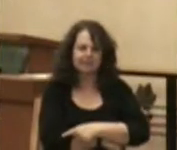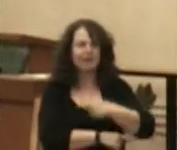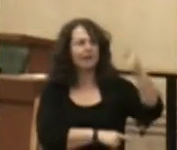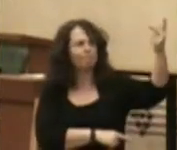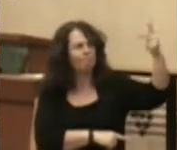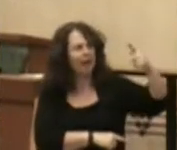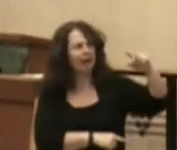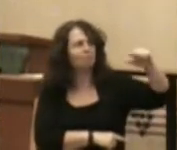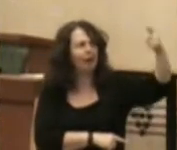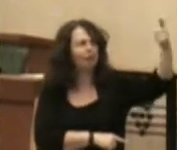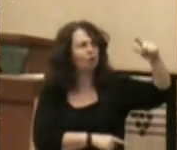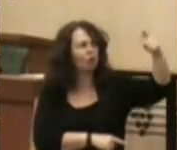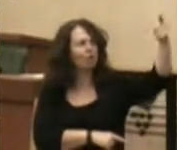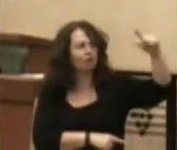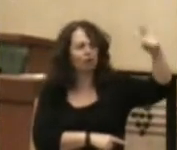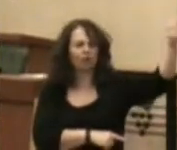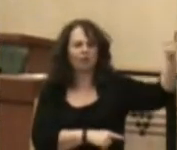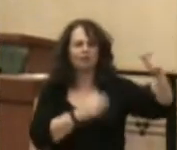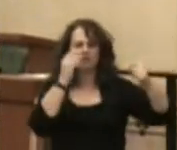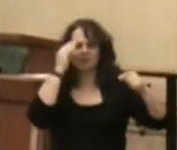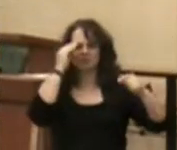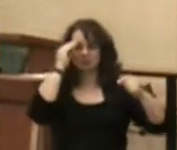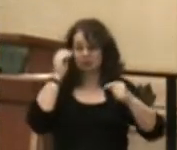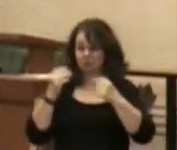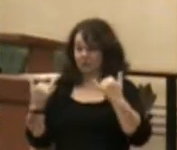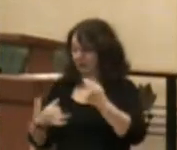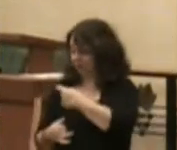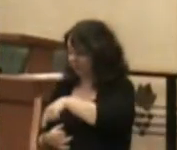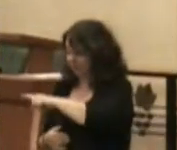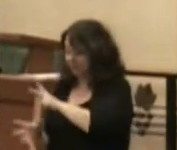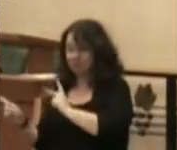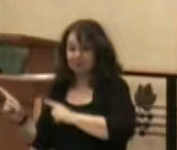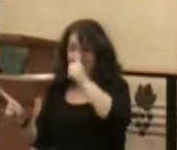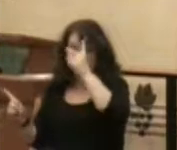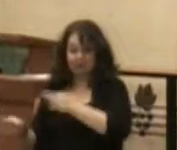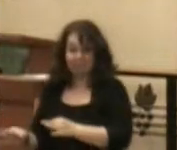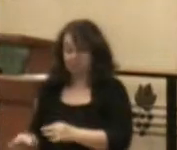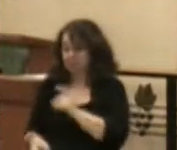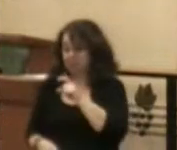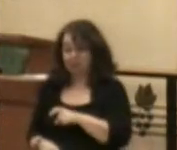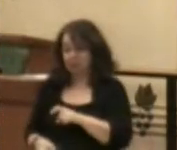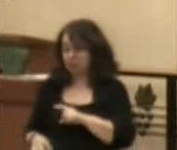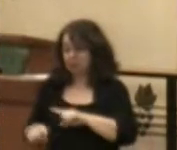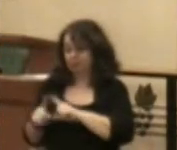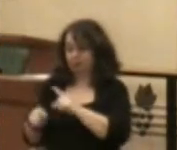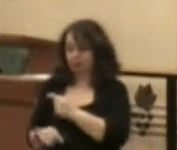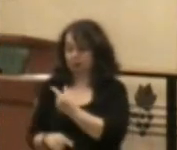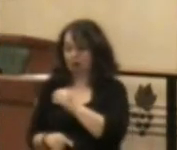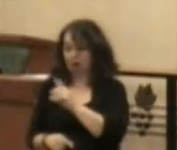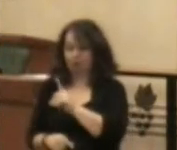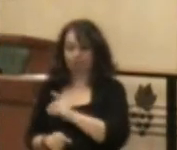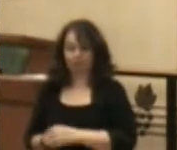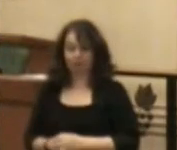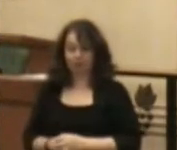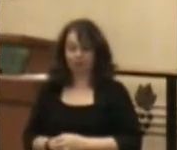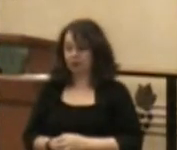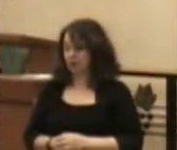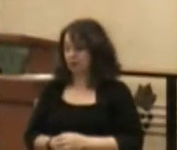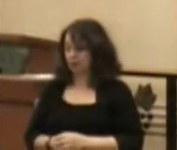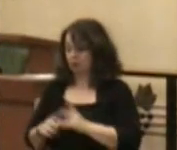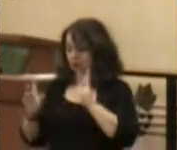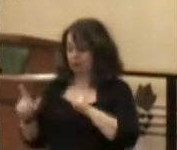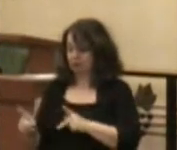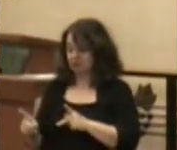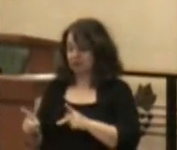their leader. So they decide they need some kind of alternate God. Evidently, the one who was able to liberate them